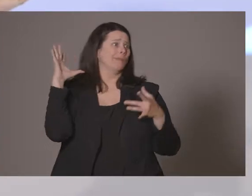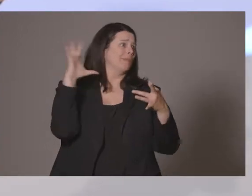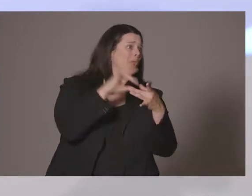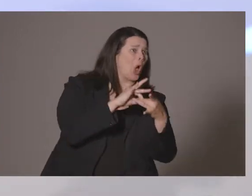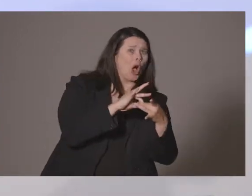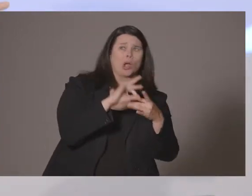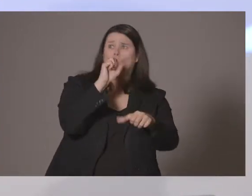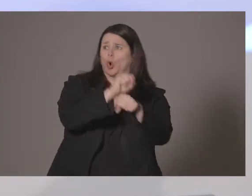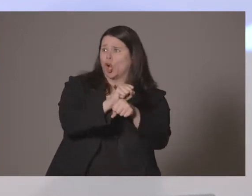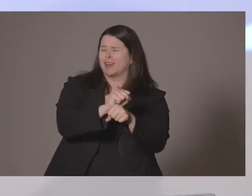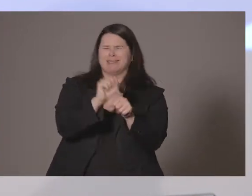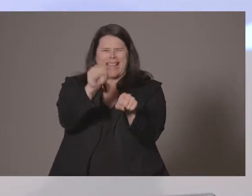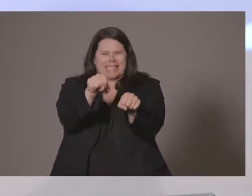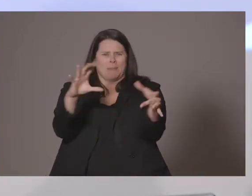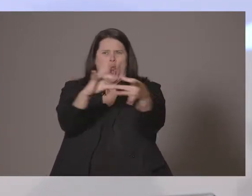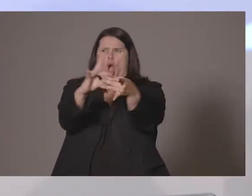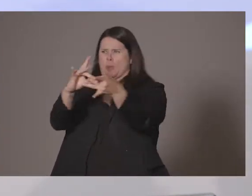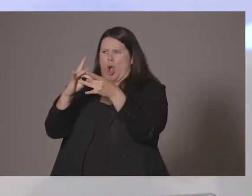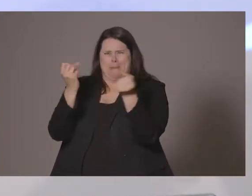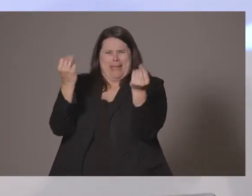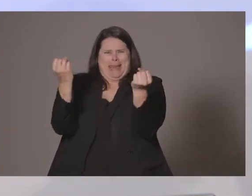with, right?